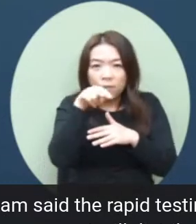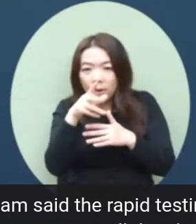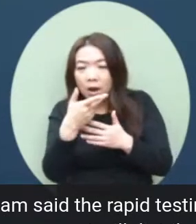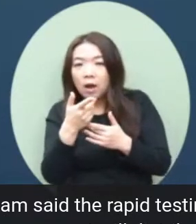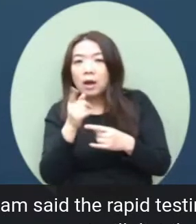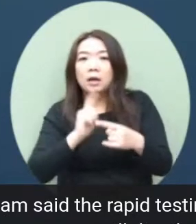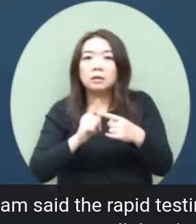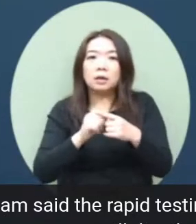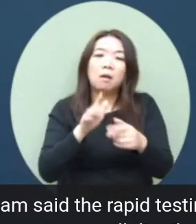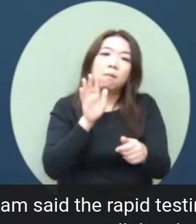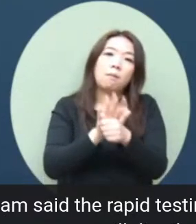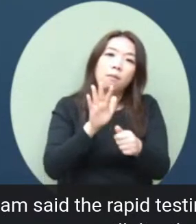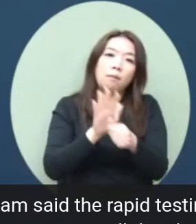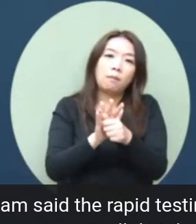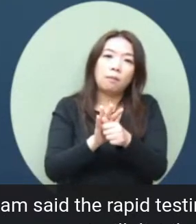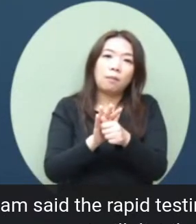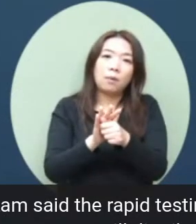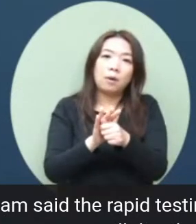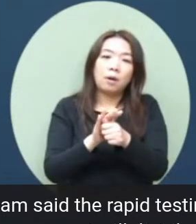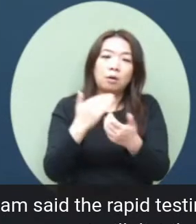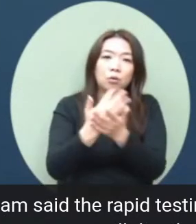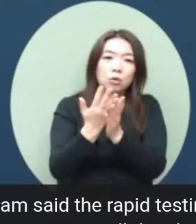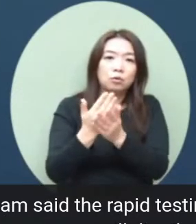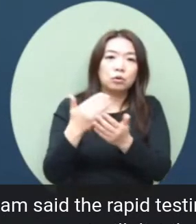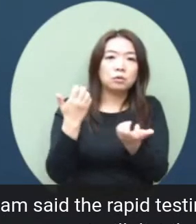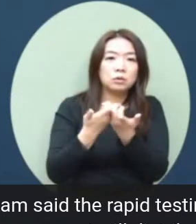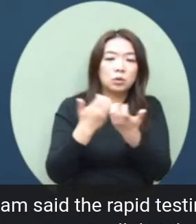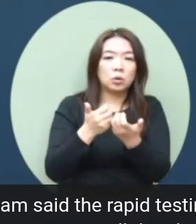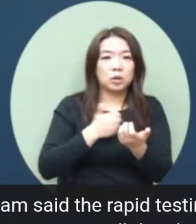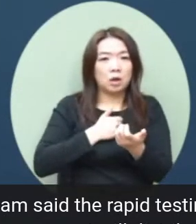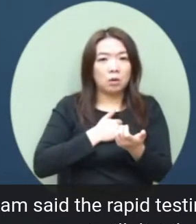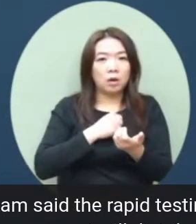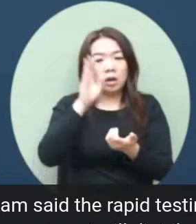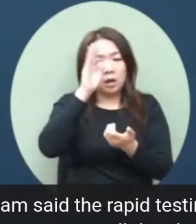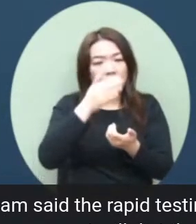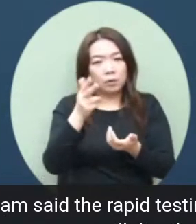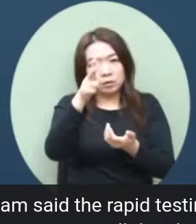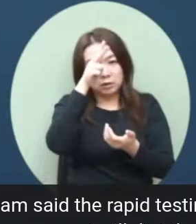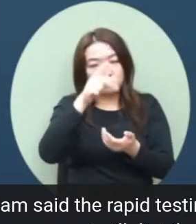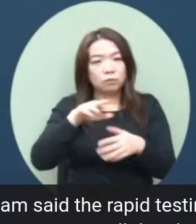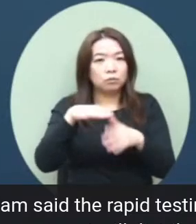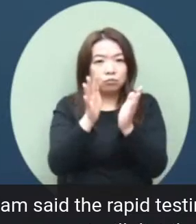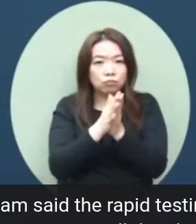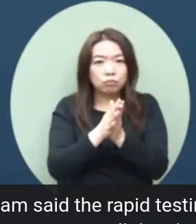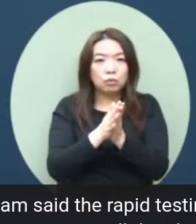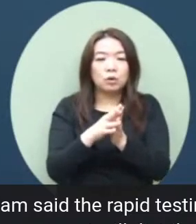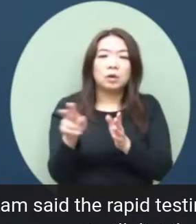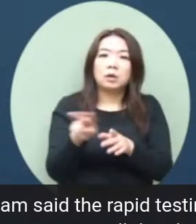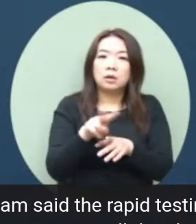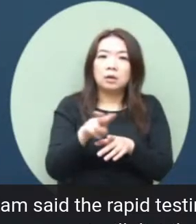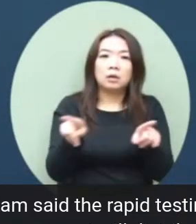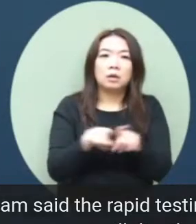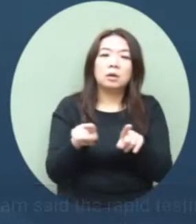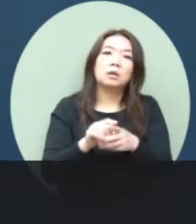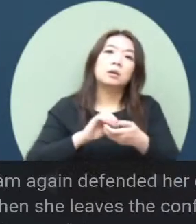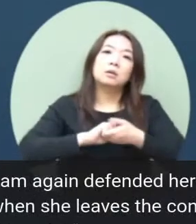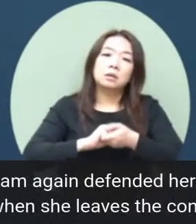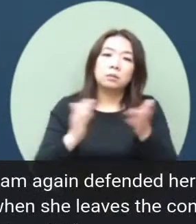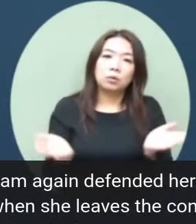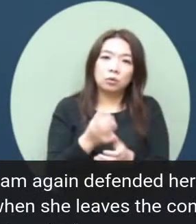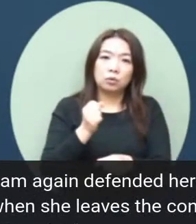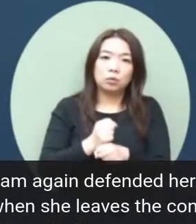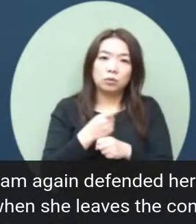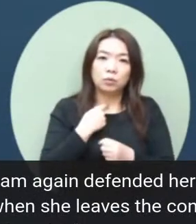the clearance of supplies from the mainland to ensure we have sufficient food supply. I hope you understand that the SL